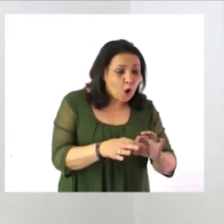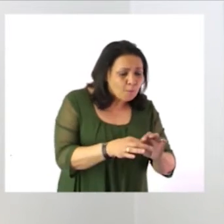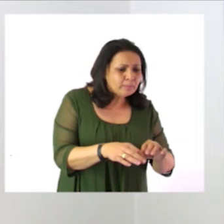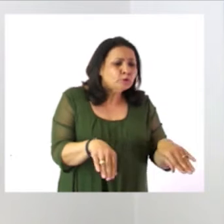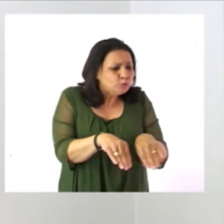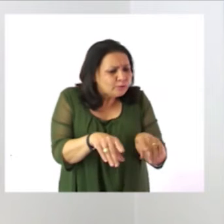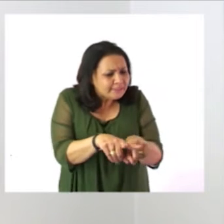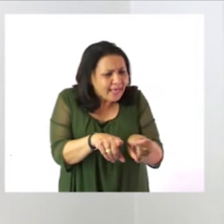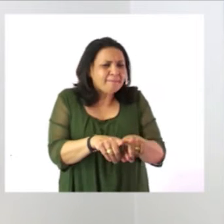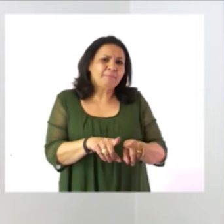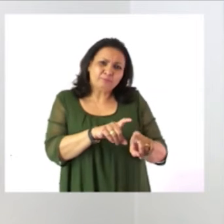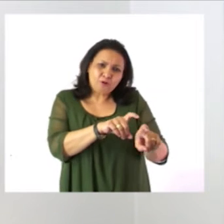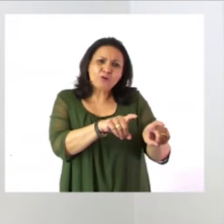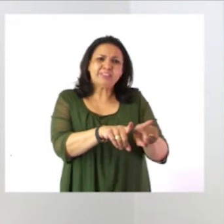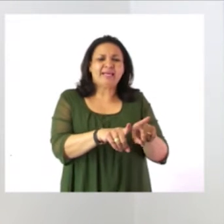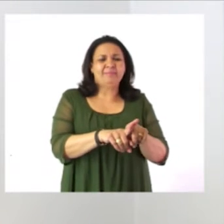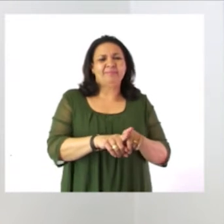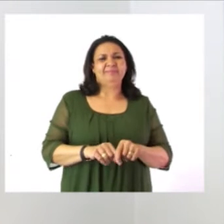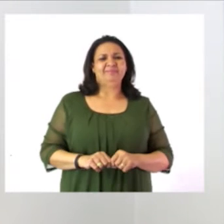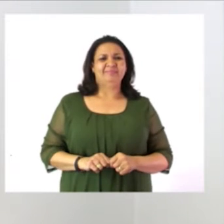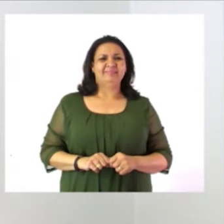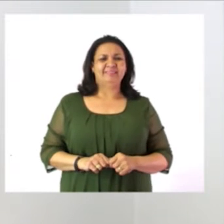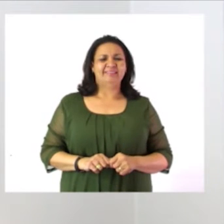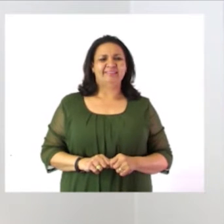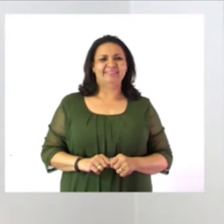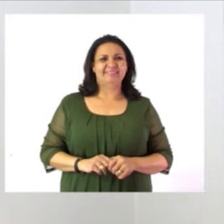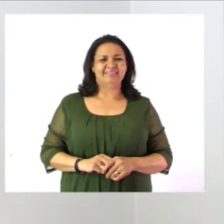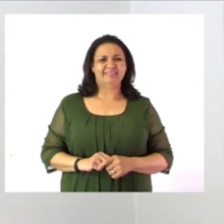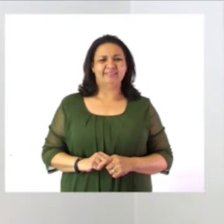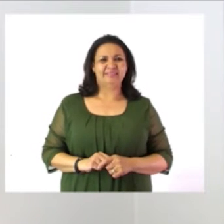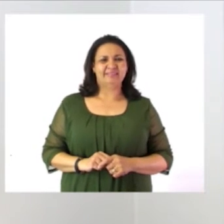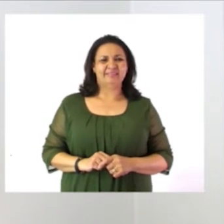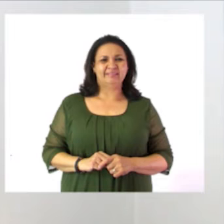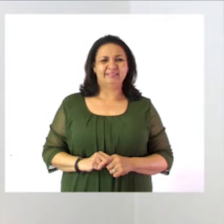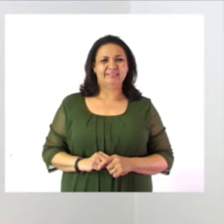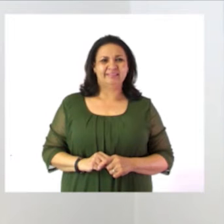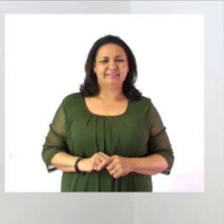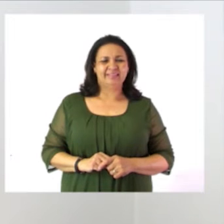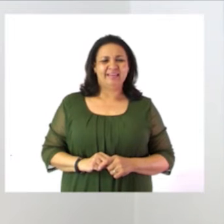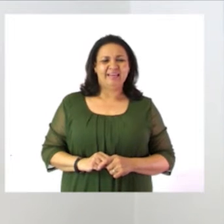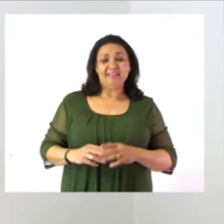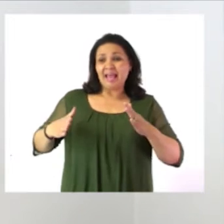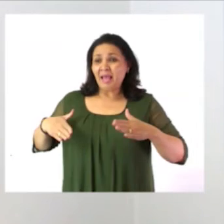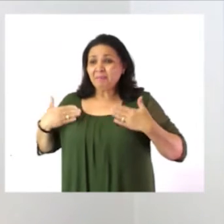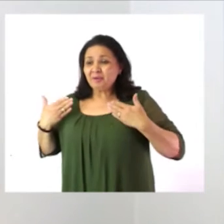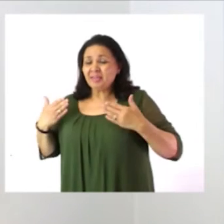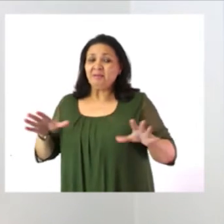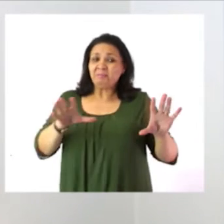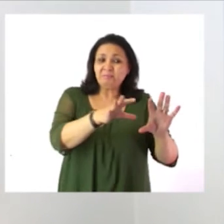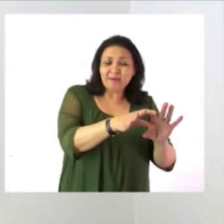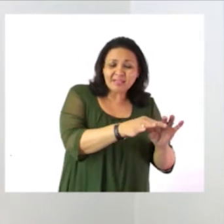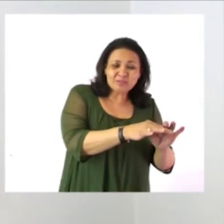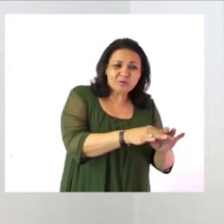Same emotions. If it's a happy face, then the happy face, you match it to the other. If it's a sad one, then you match